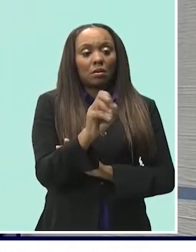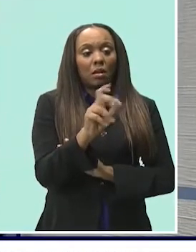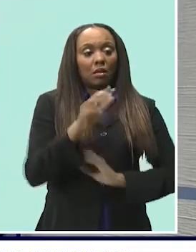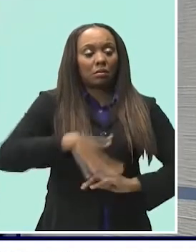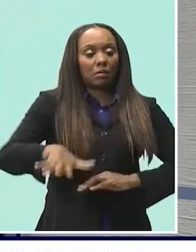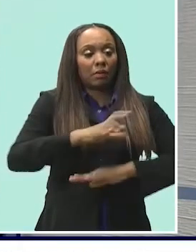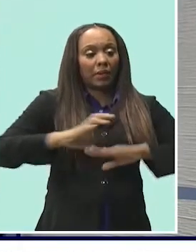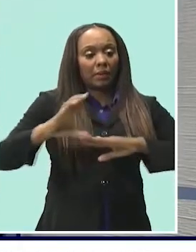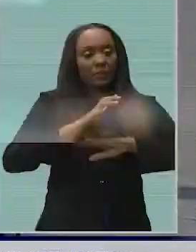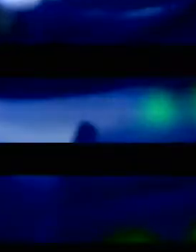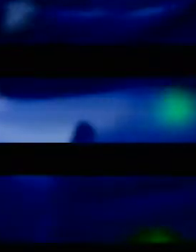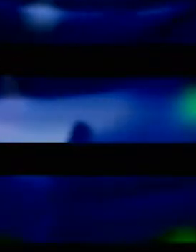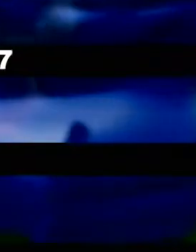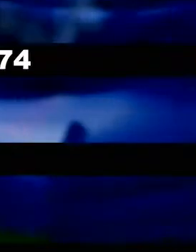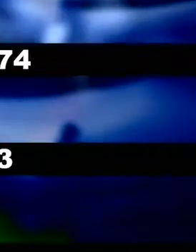the region.